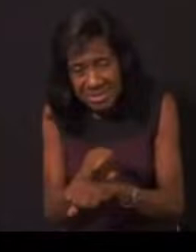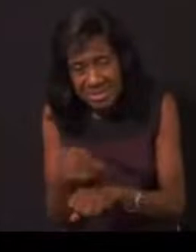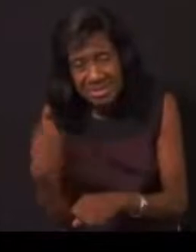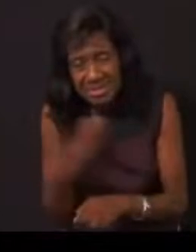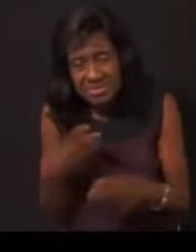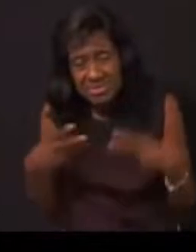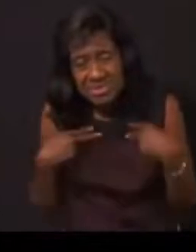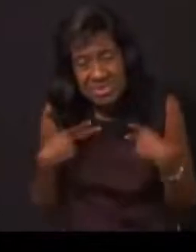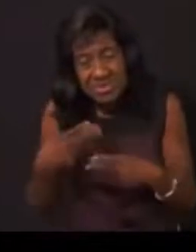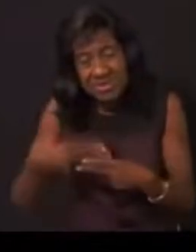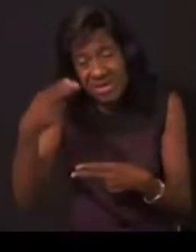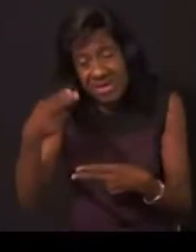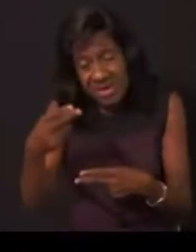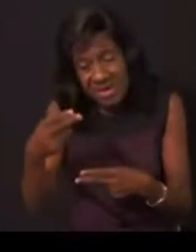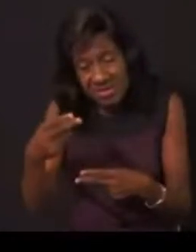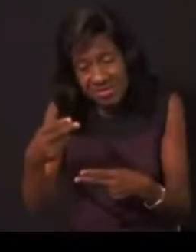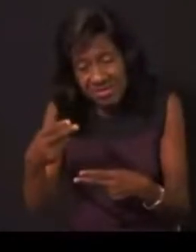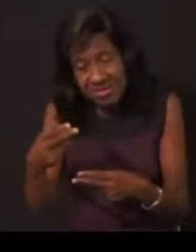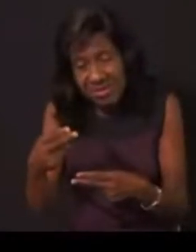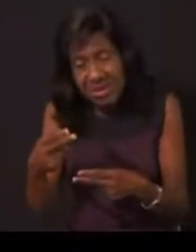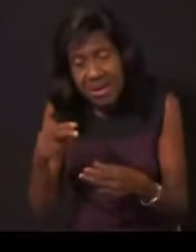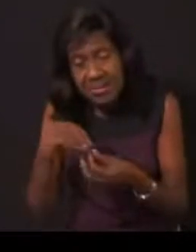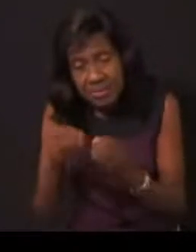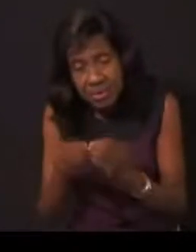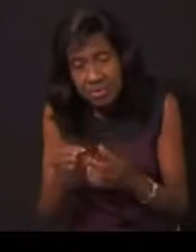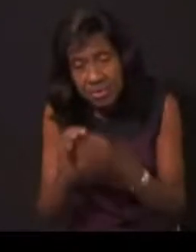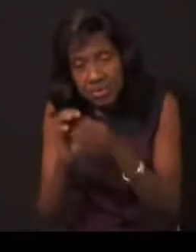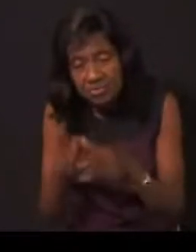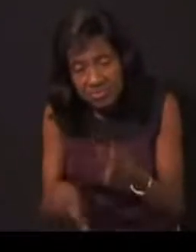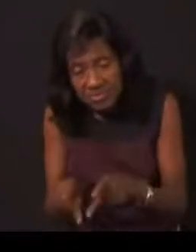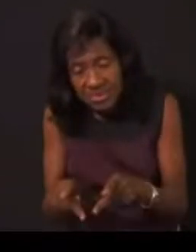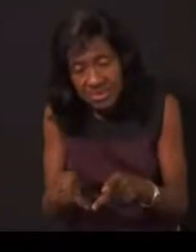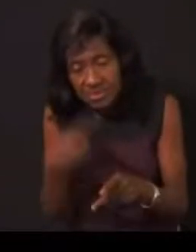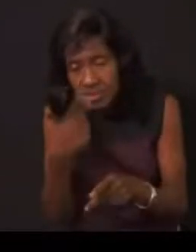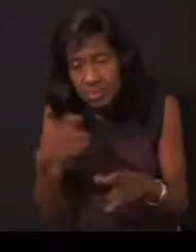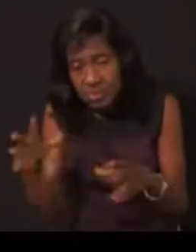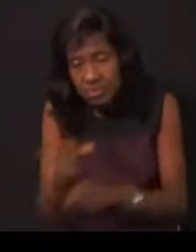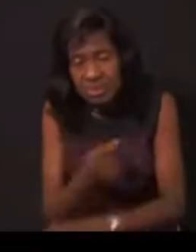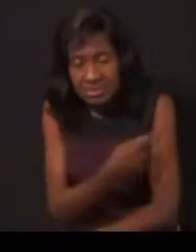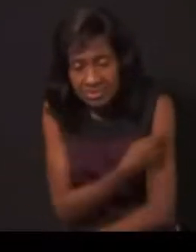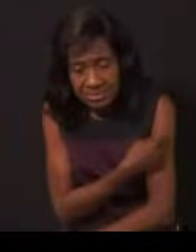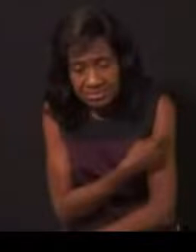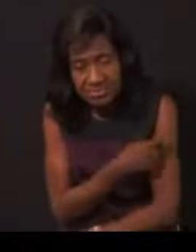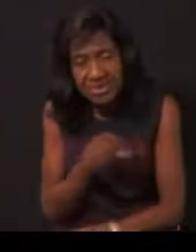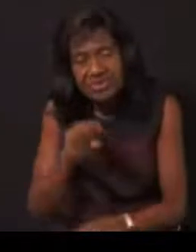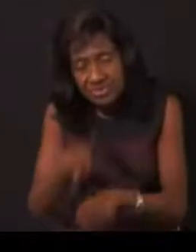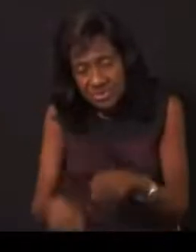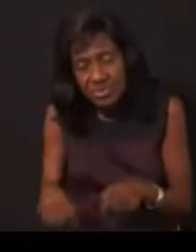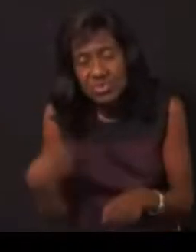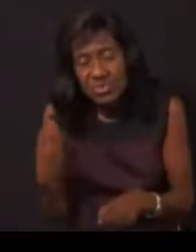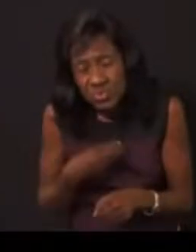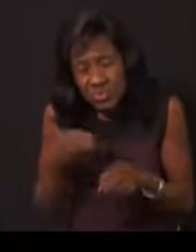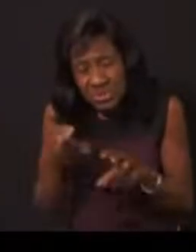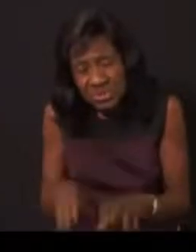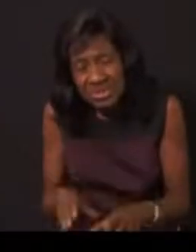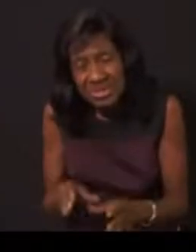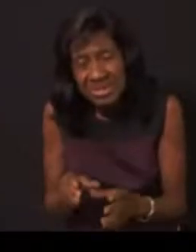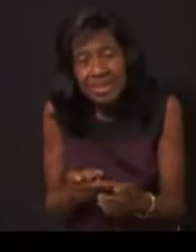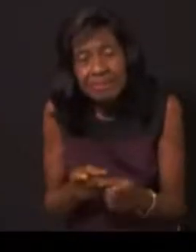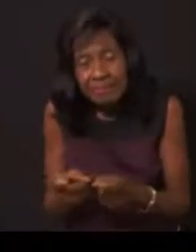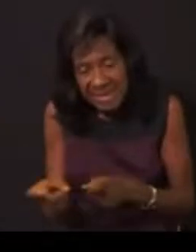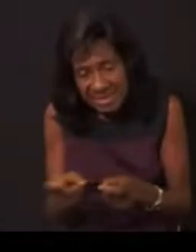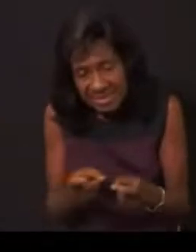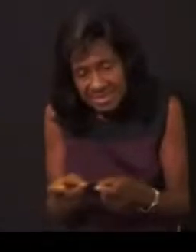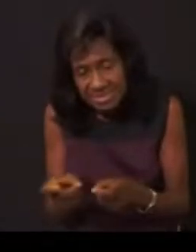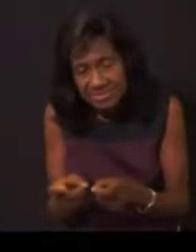the UK. So as the Premier said, that should give us real confidence that we can deal with this. And the final question, so what's your